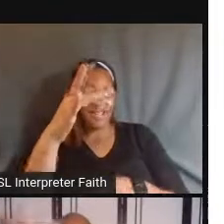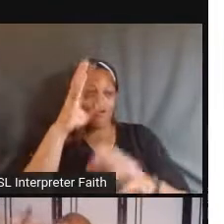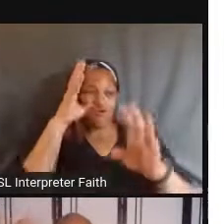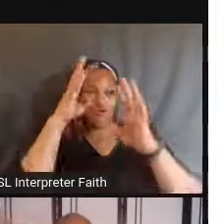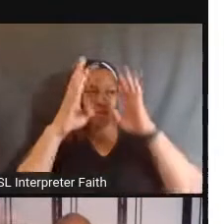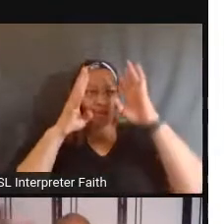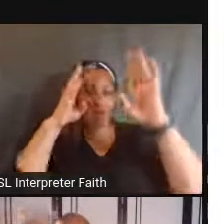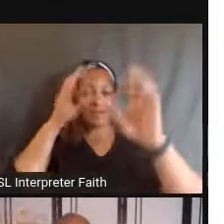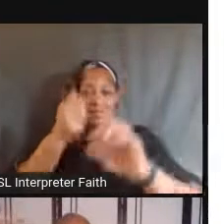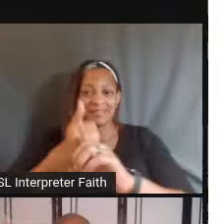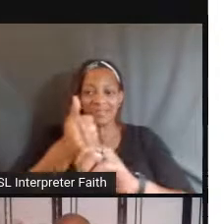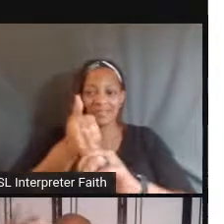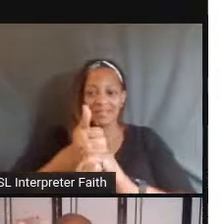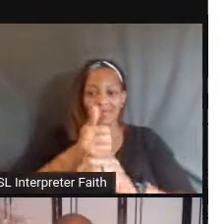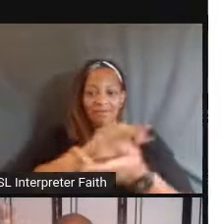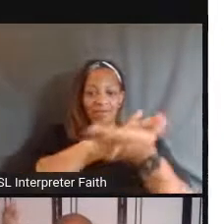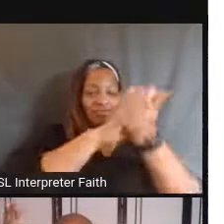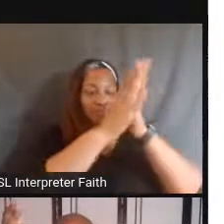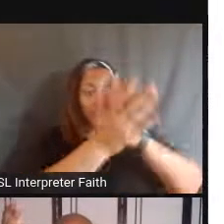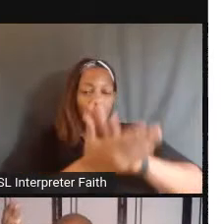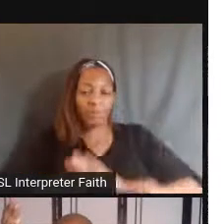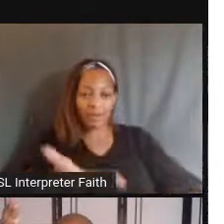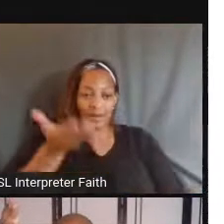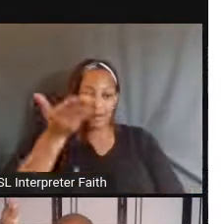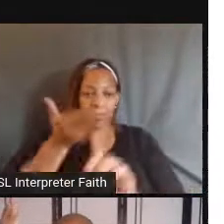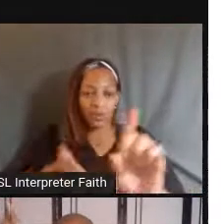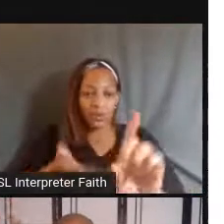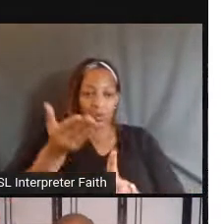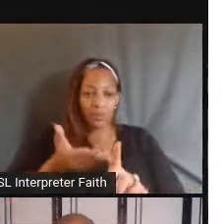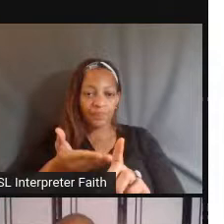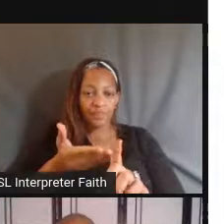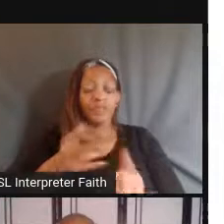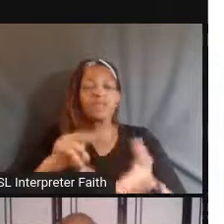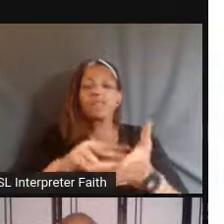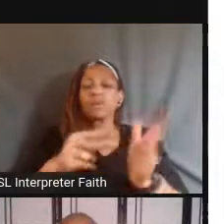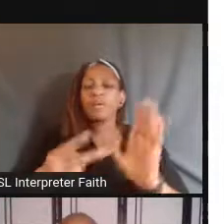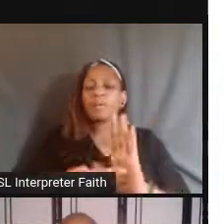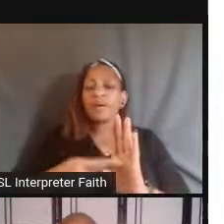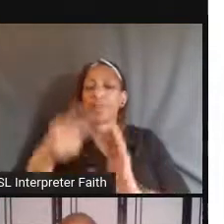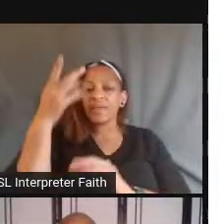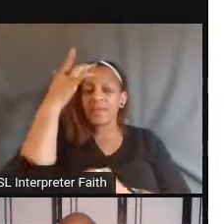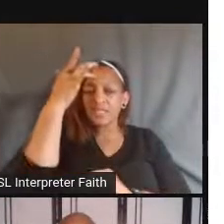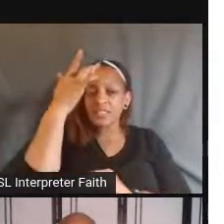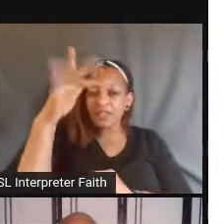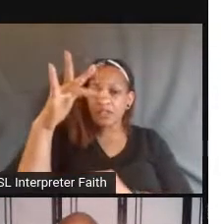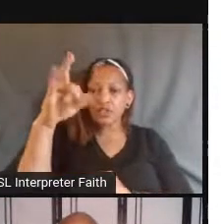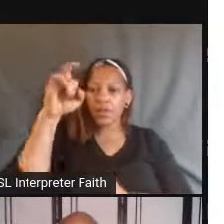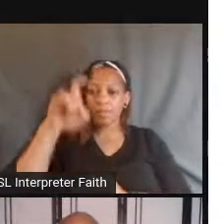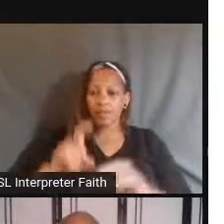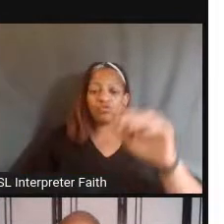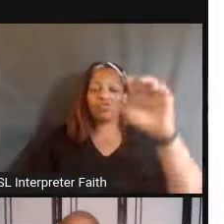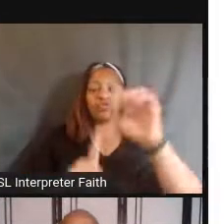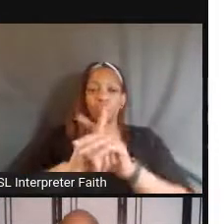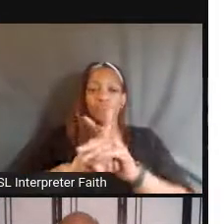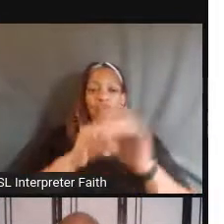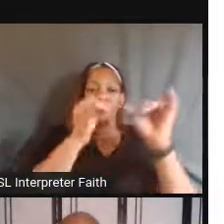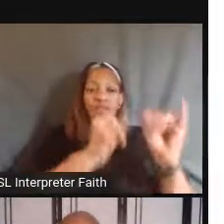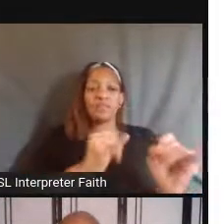then that absolute intelligence must be showing up in the individual, as